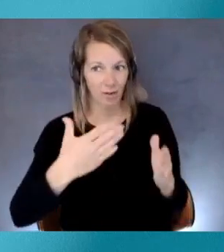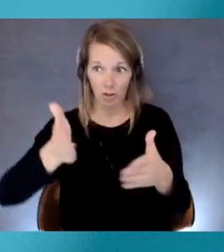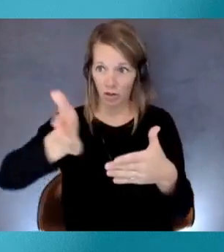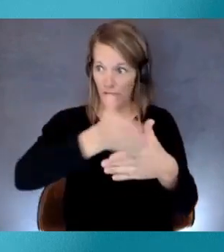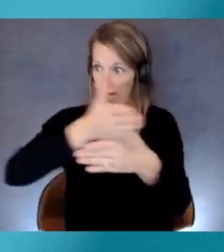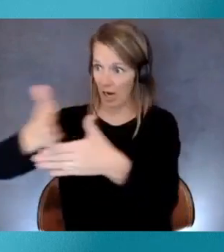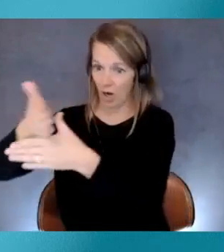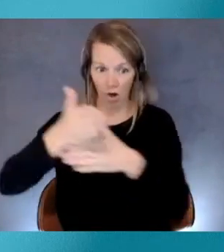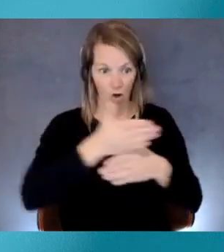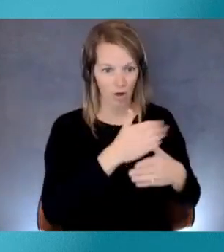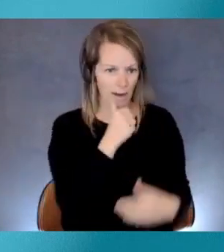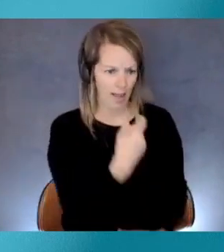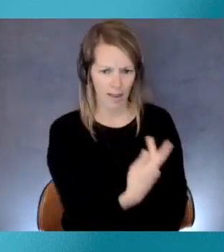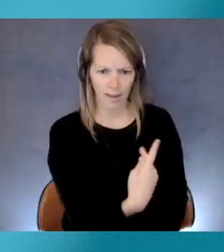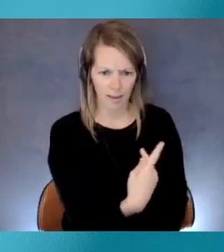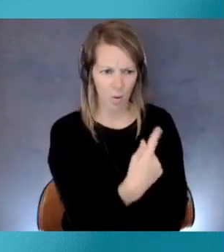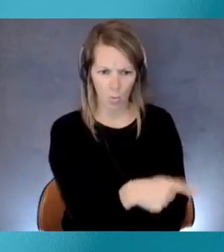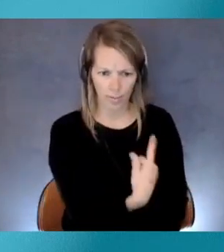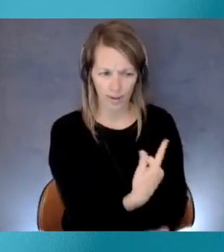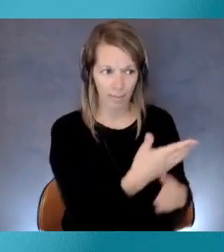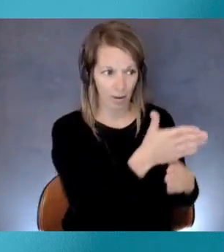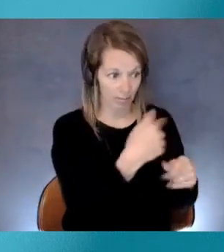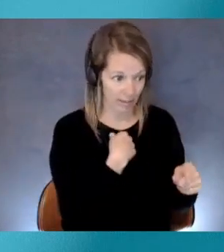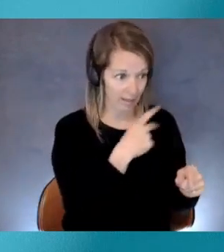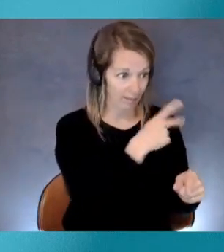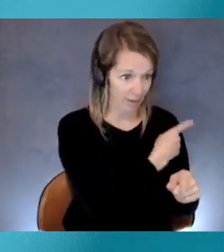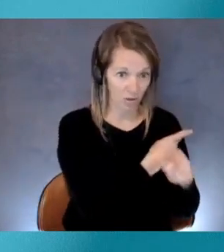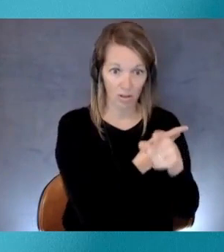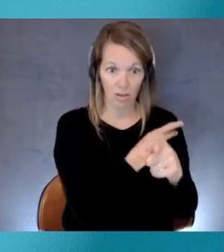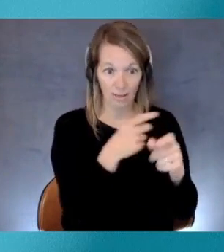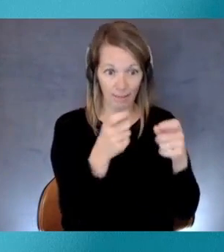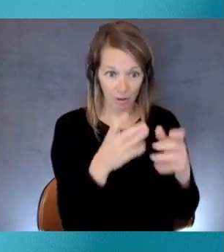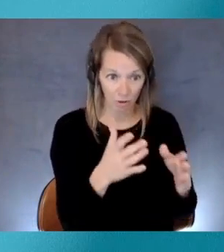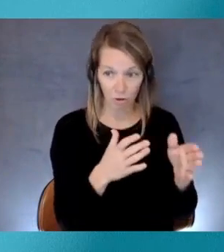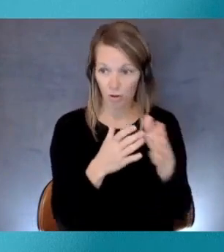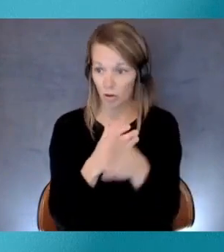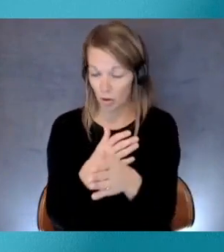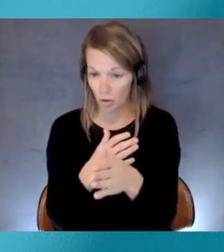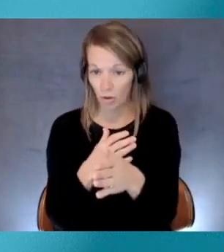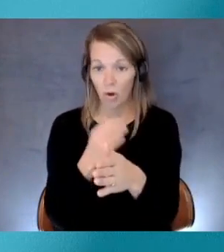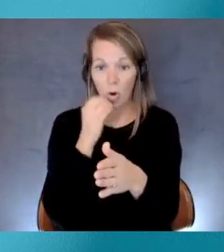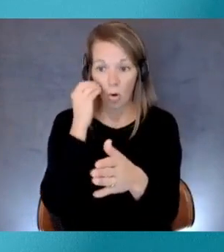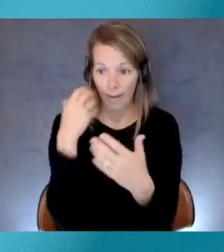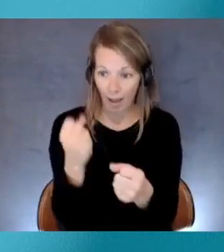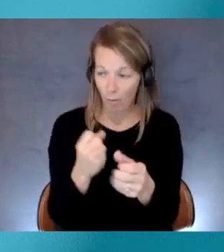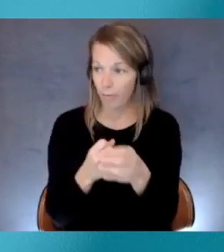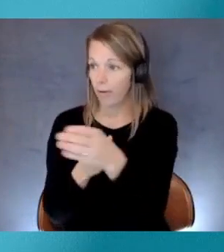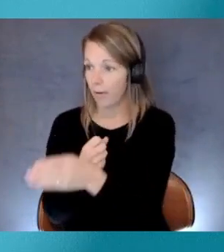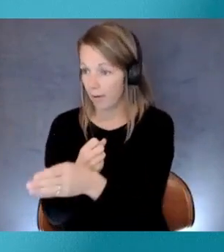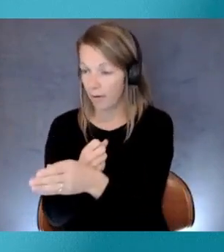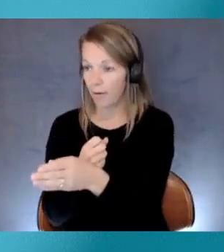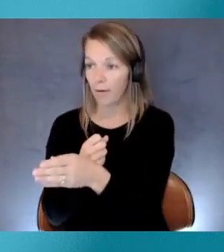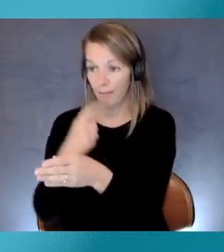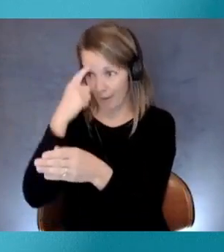just between me and the patient, it's me and the patient and maybe their care manager, and maybe their home health aide, maybe it's their